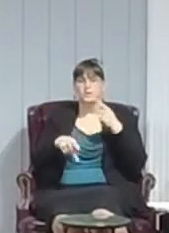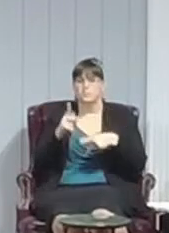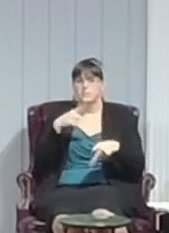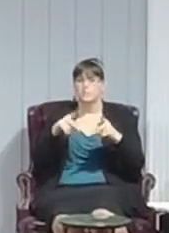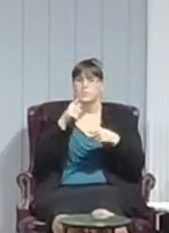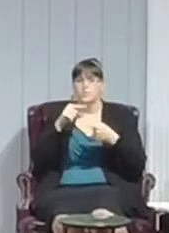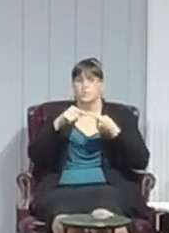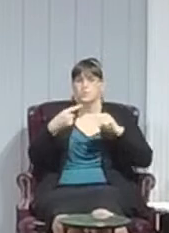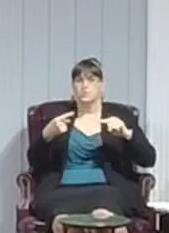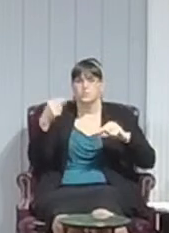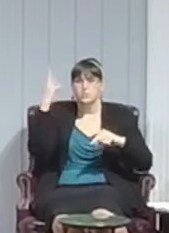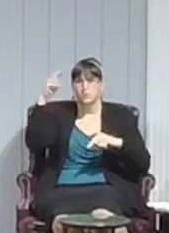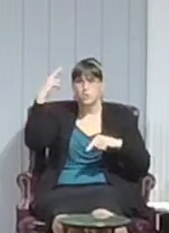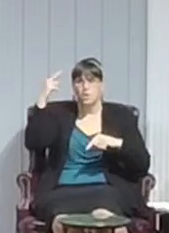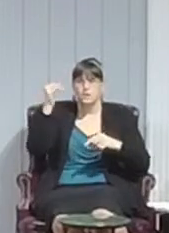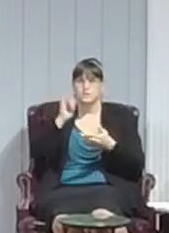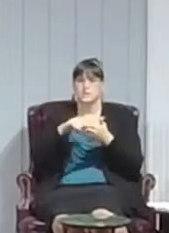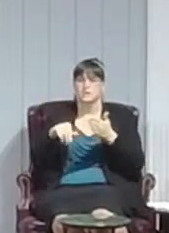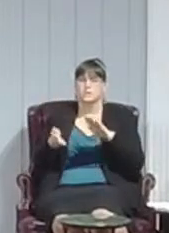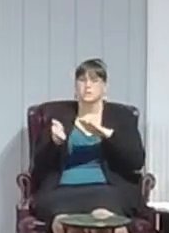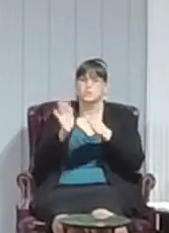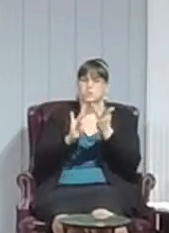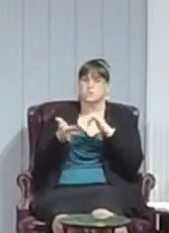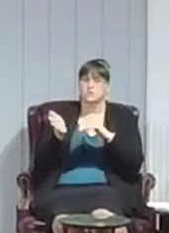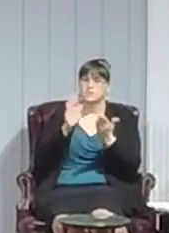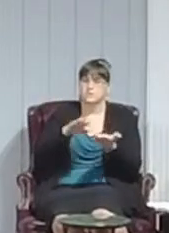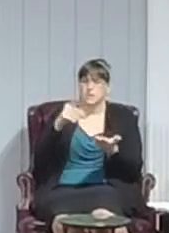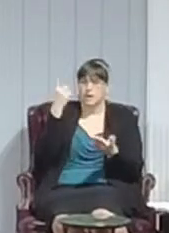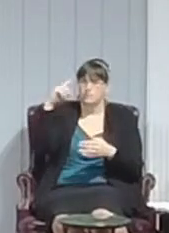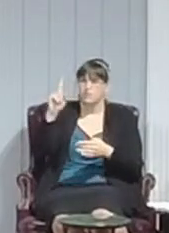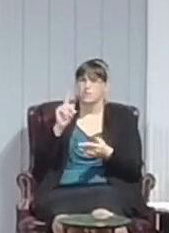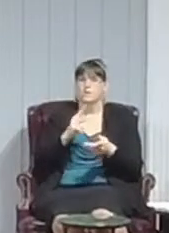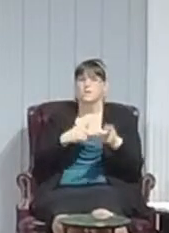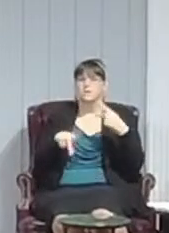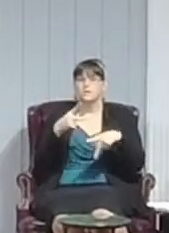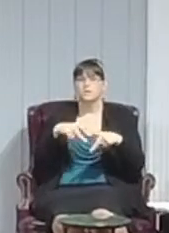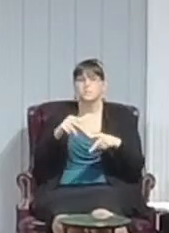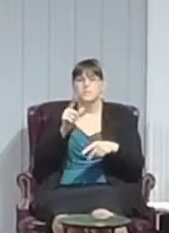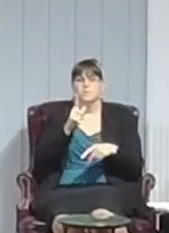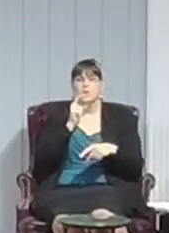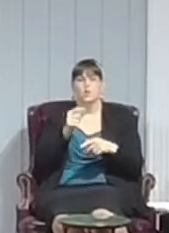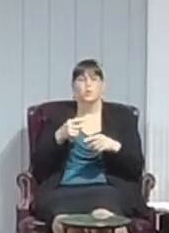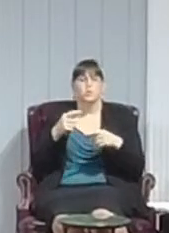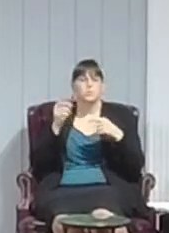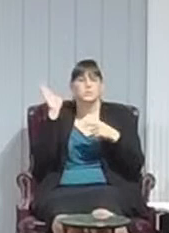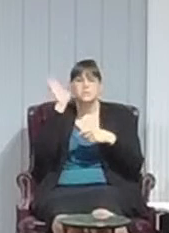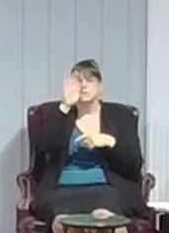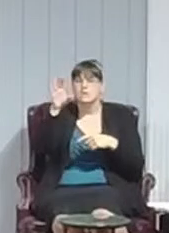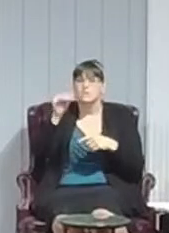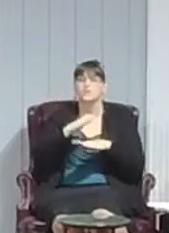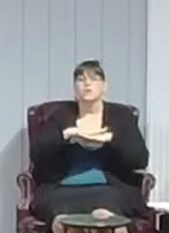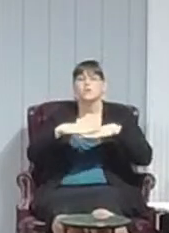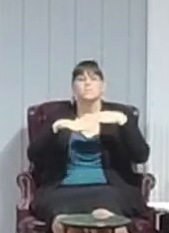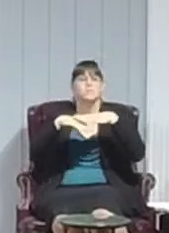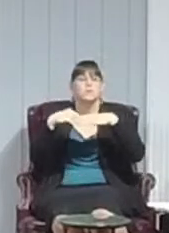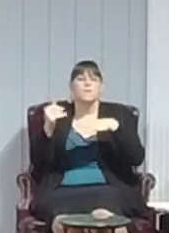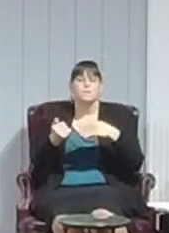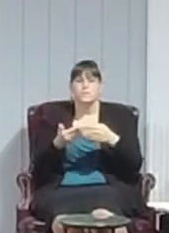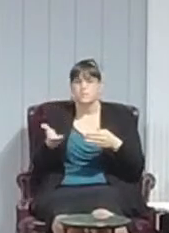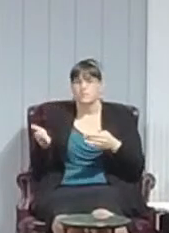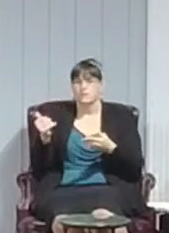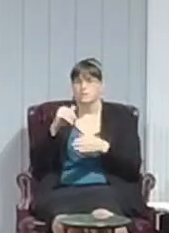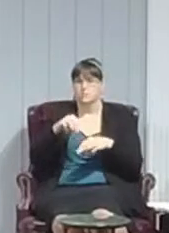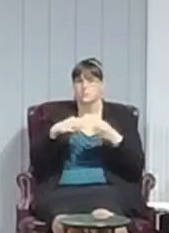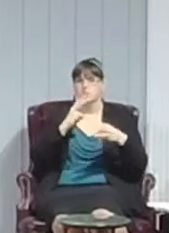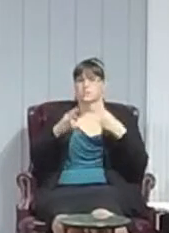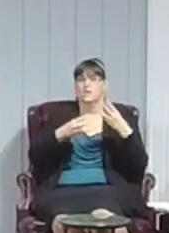for which Jesus died. It ought to trouble you that there are people who would sell out for something more comfortable in this world. It ought to trouble you that there are people